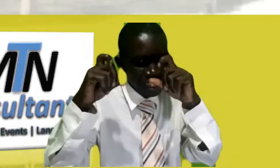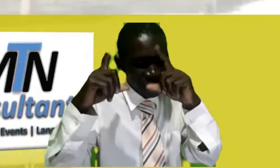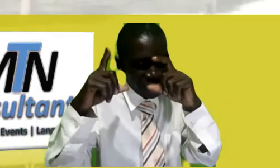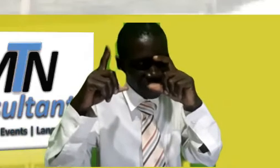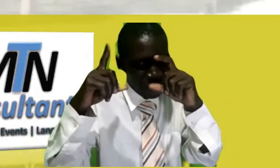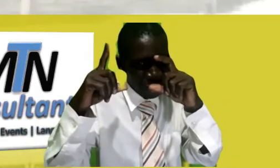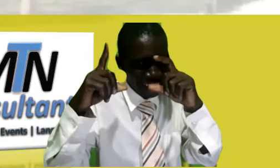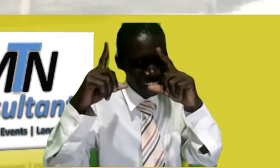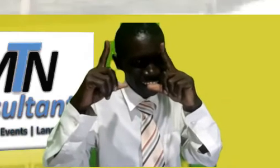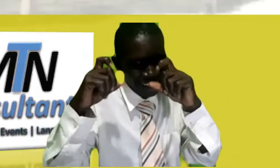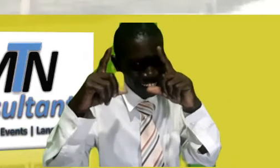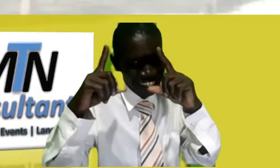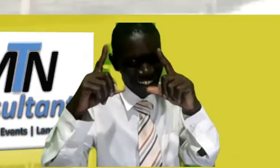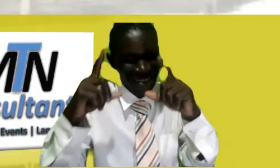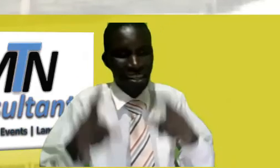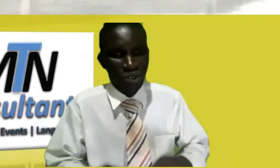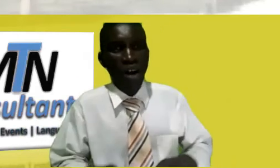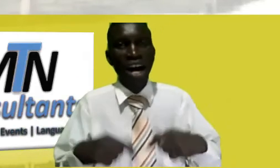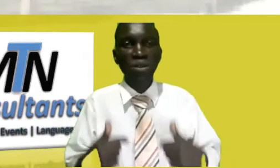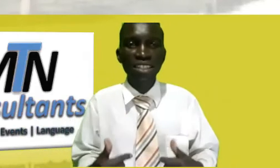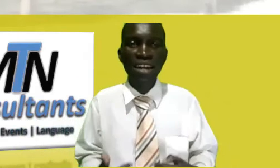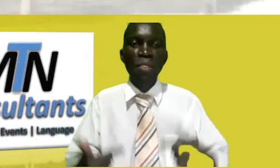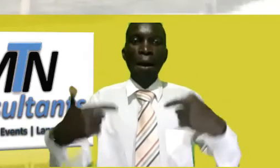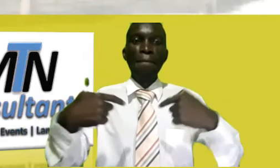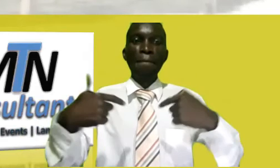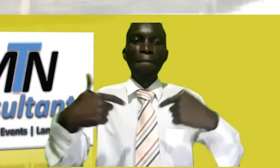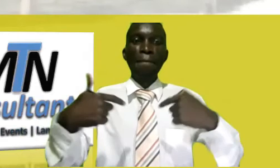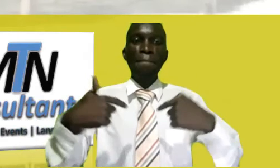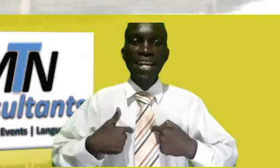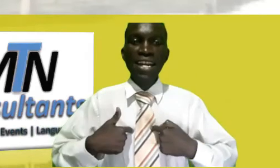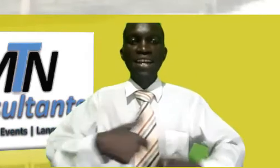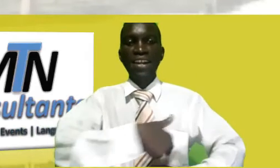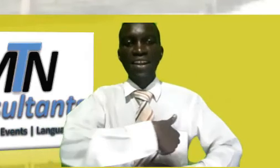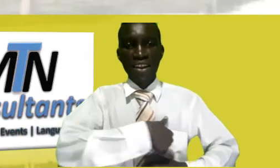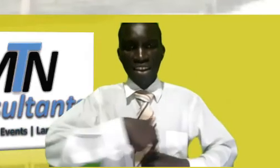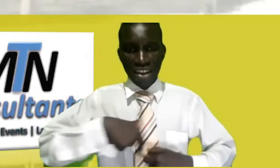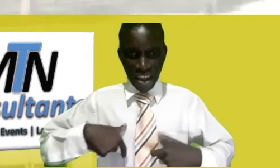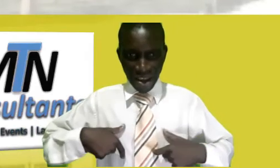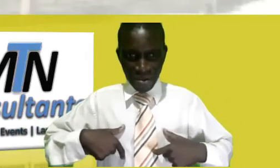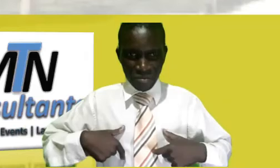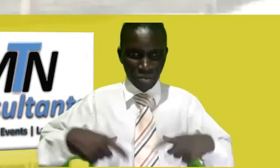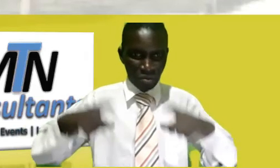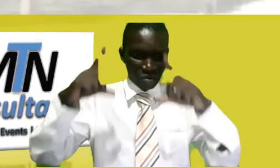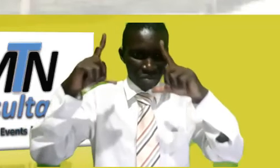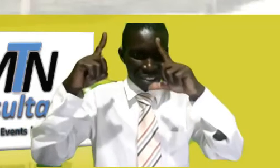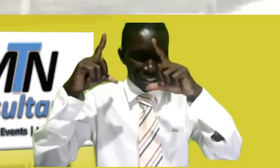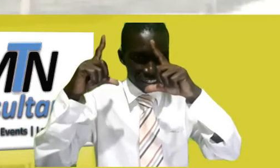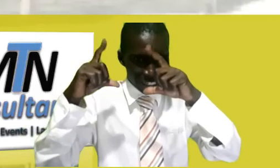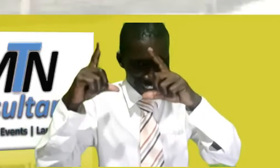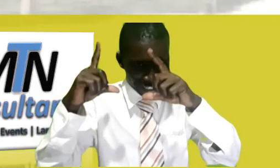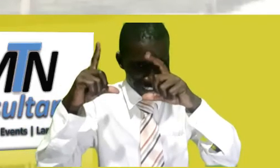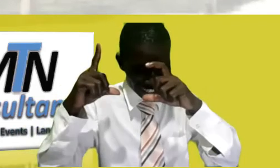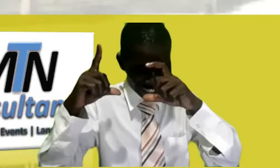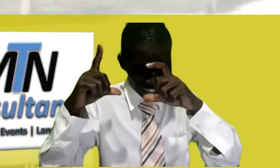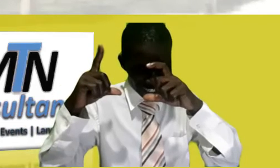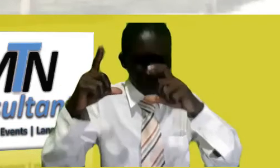is camera, like this. So I would say my name